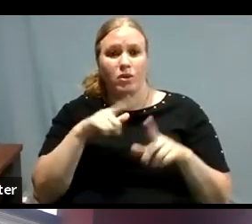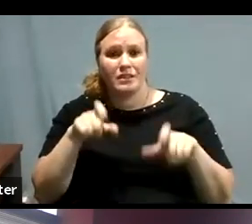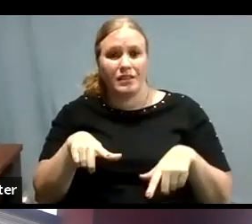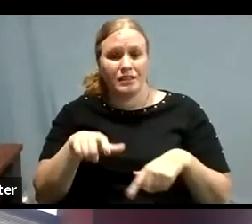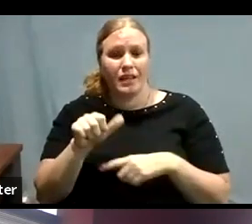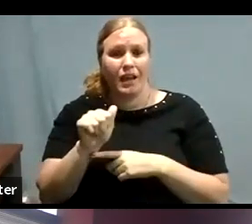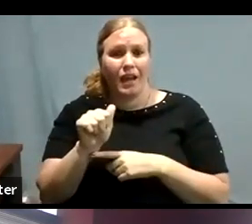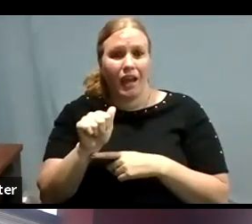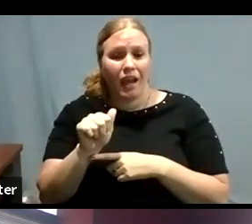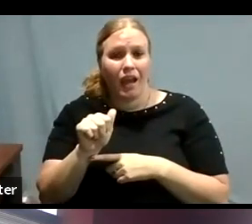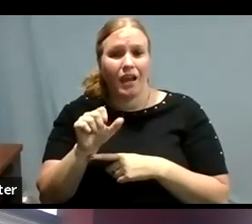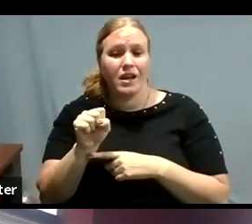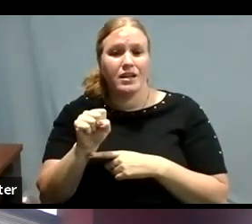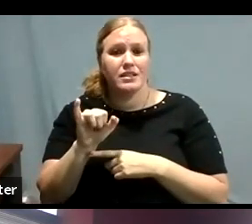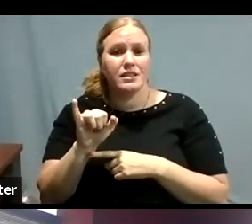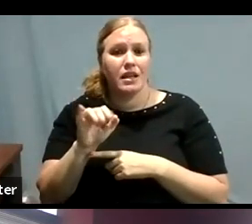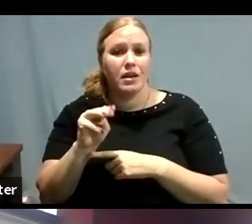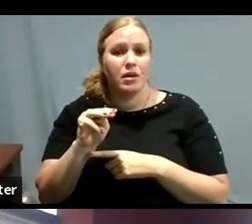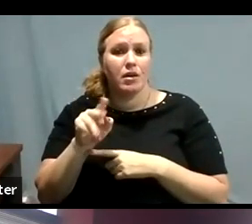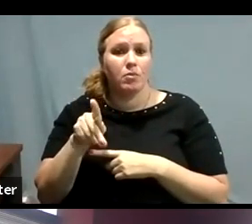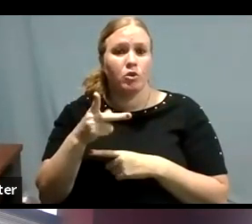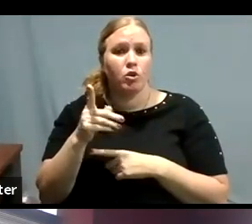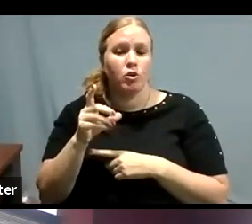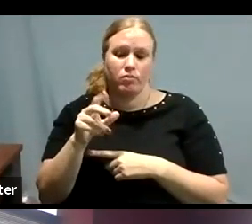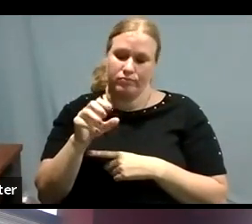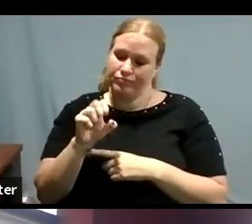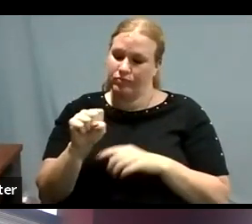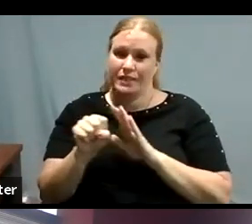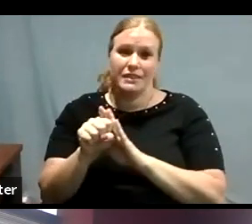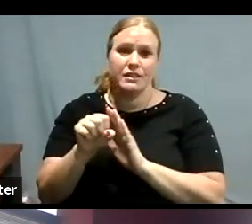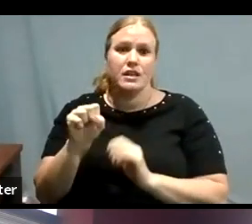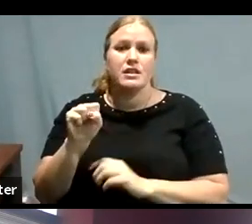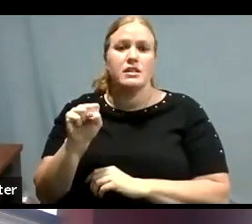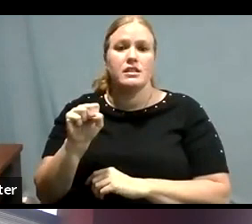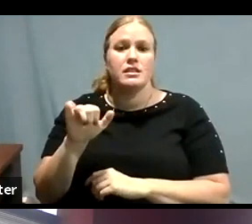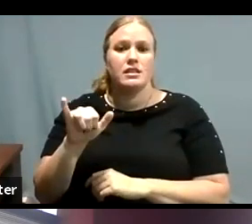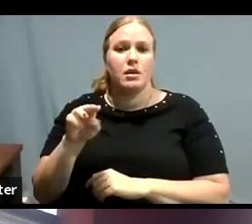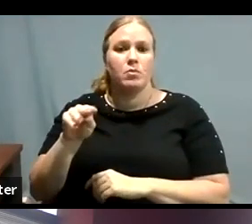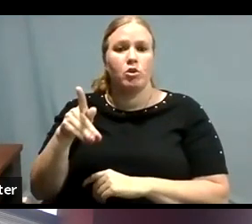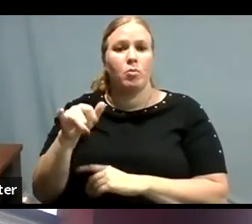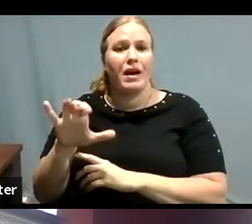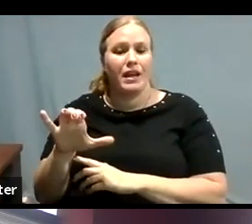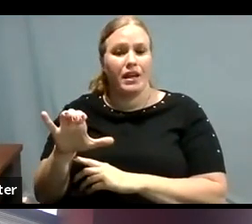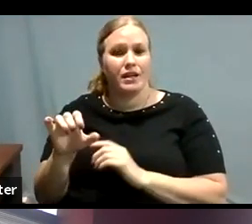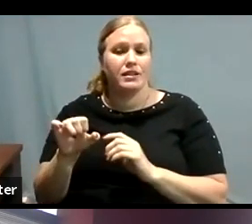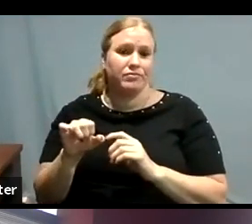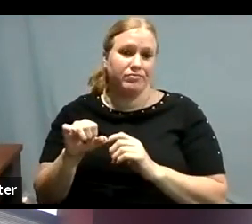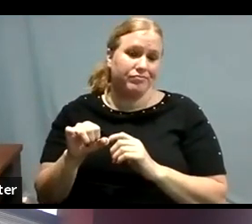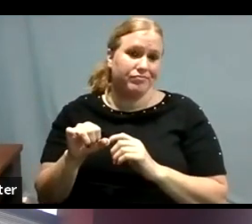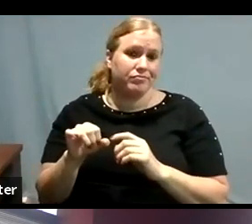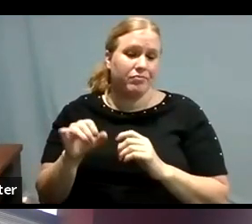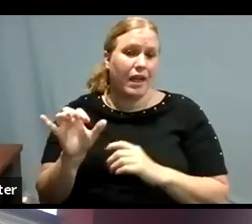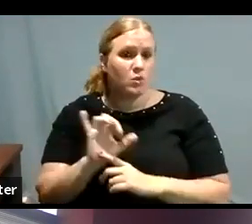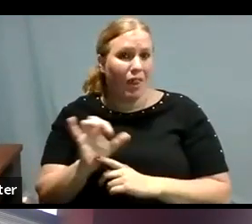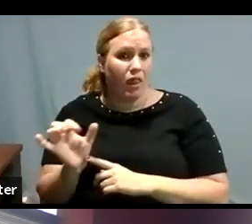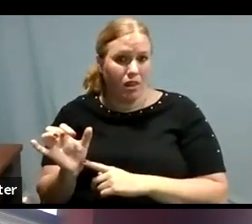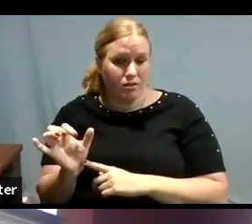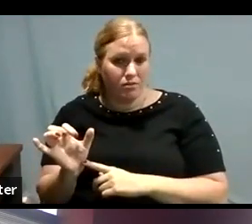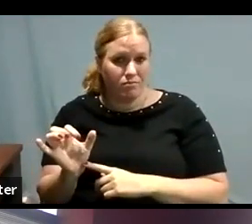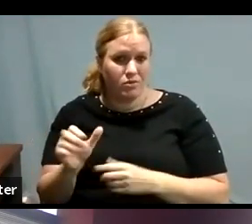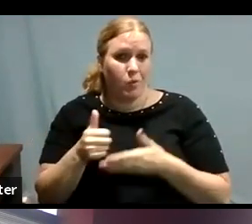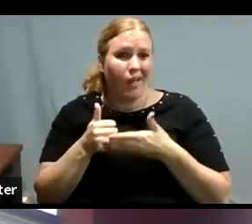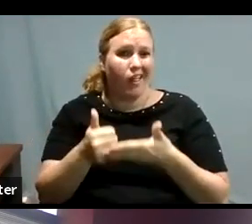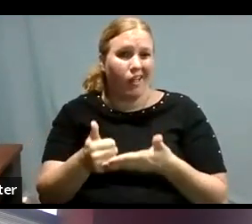well. This is part of the city's initiative to bring testing closer to the people